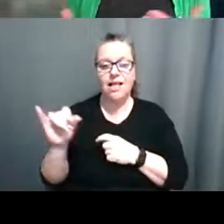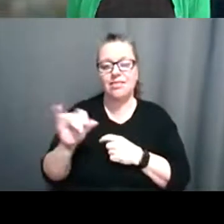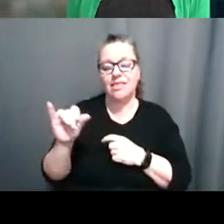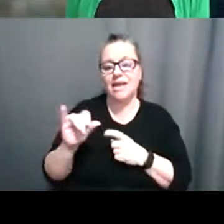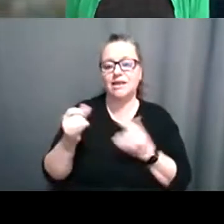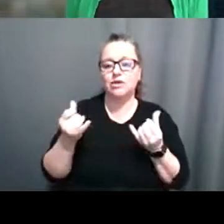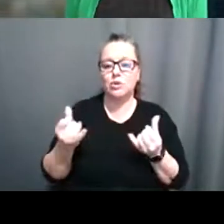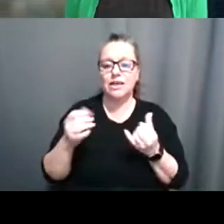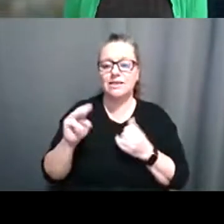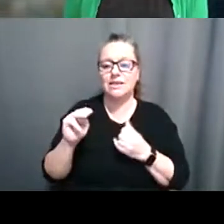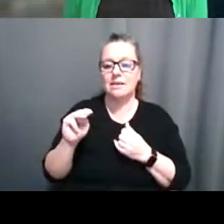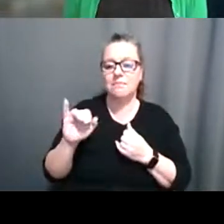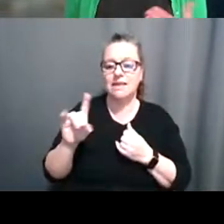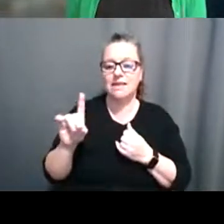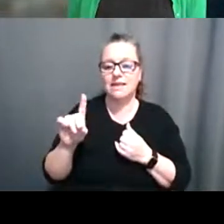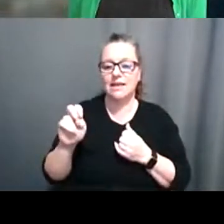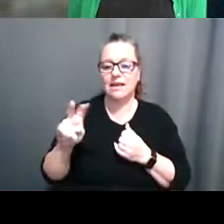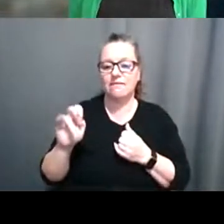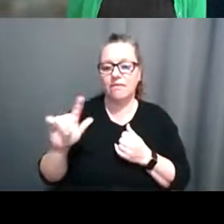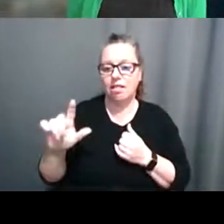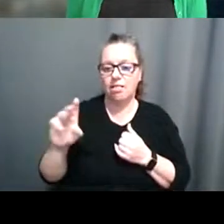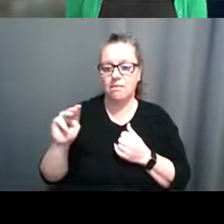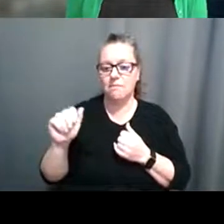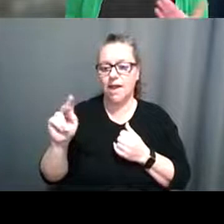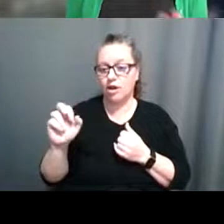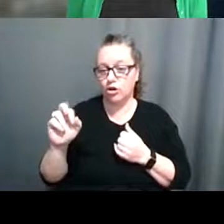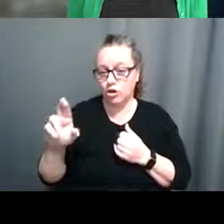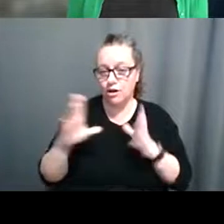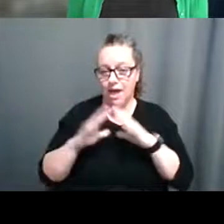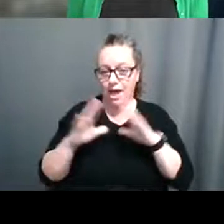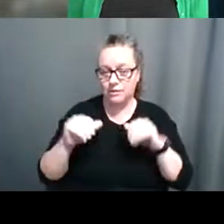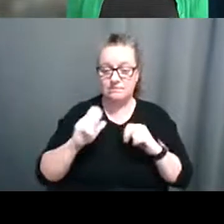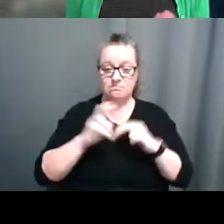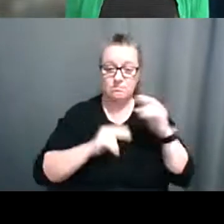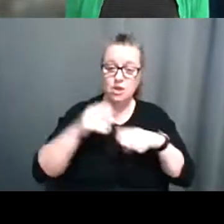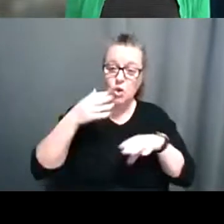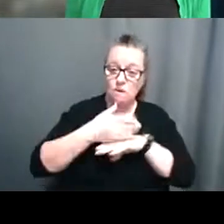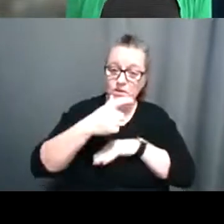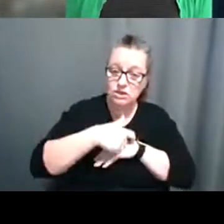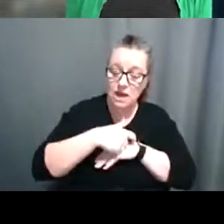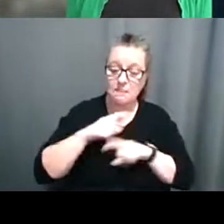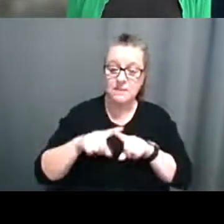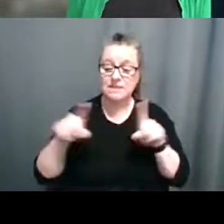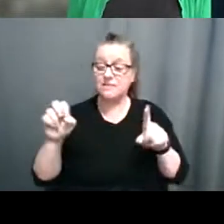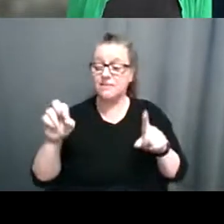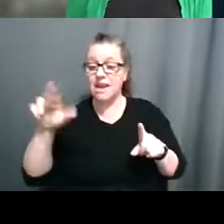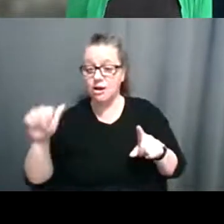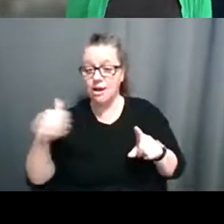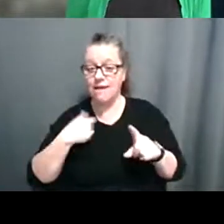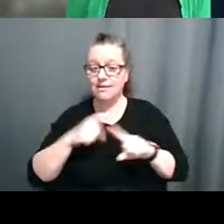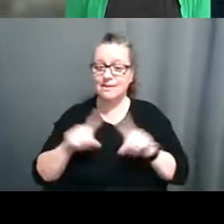today's medieval manor houses. They were built over time. Different eras had different influential styles.